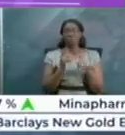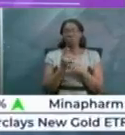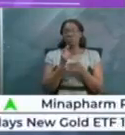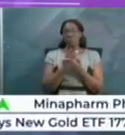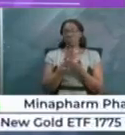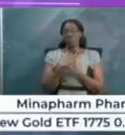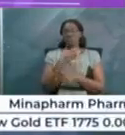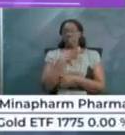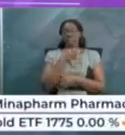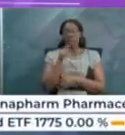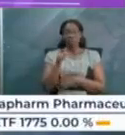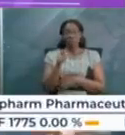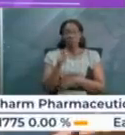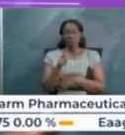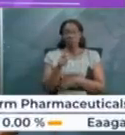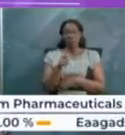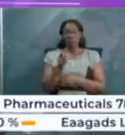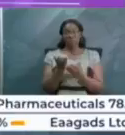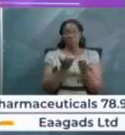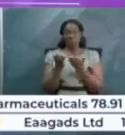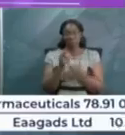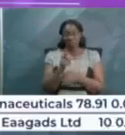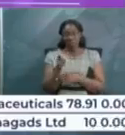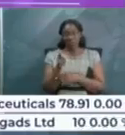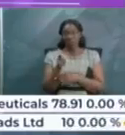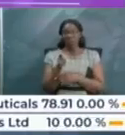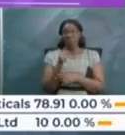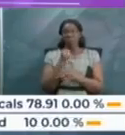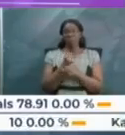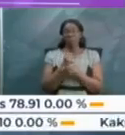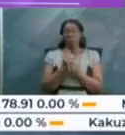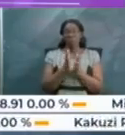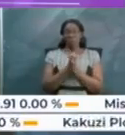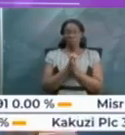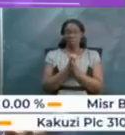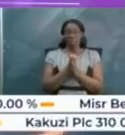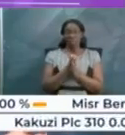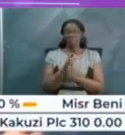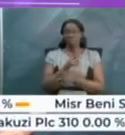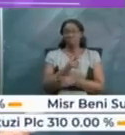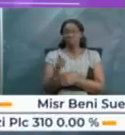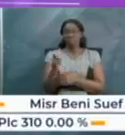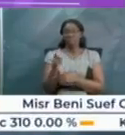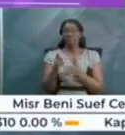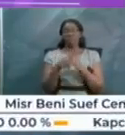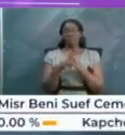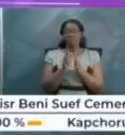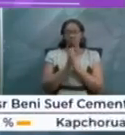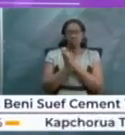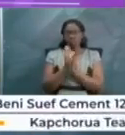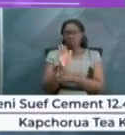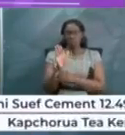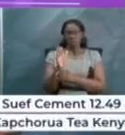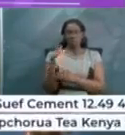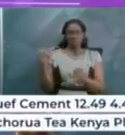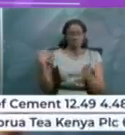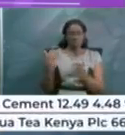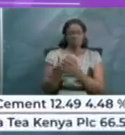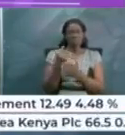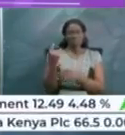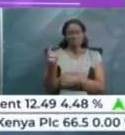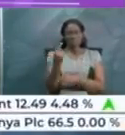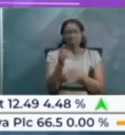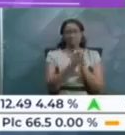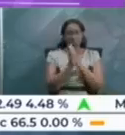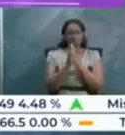particular, entrepreneurs we're working with are, there's a story behind it. There's a story behind each and every product that we